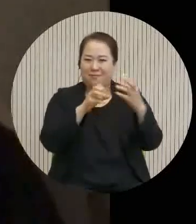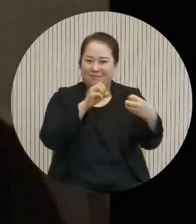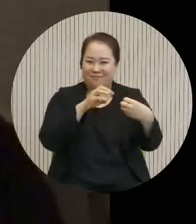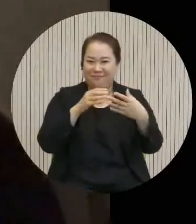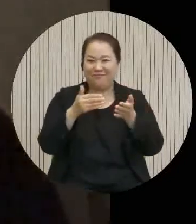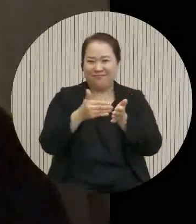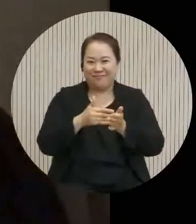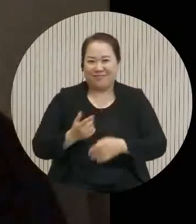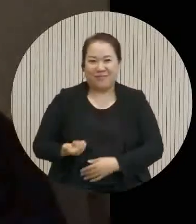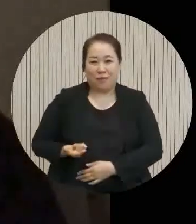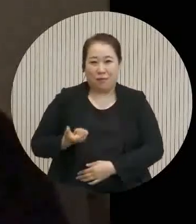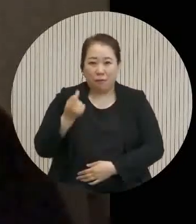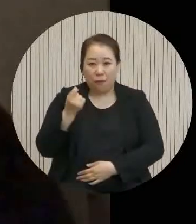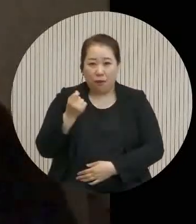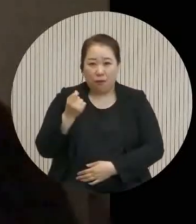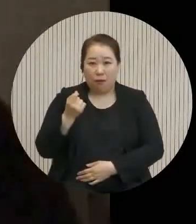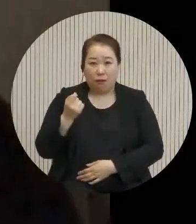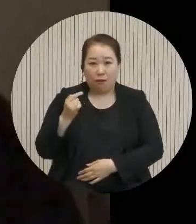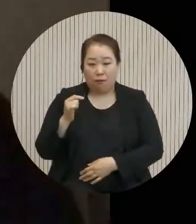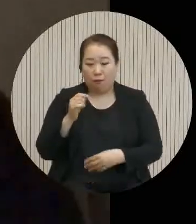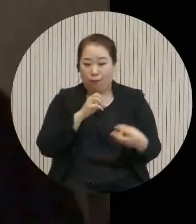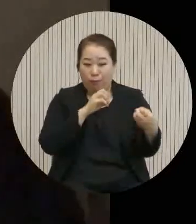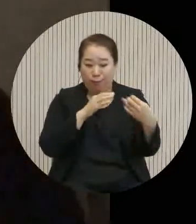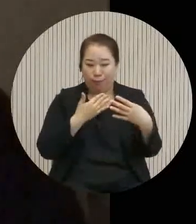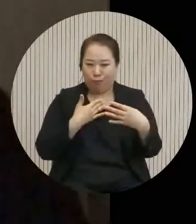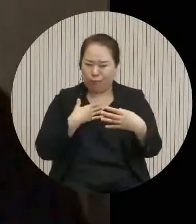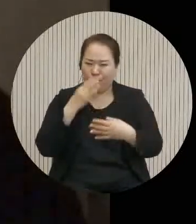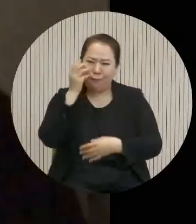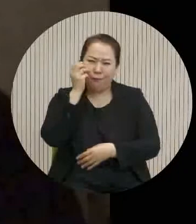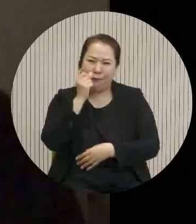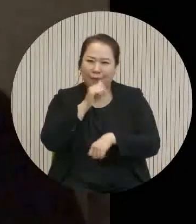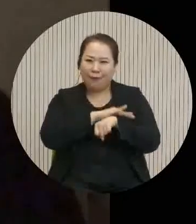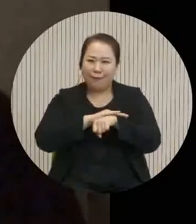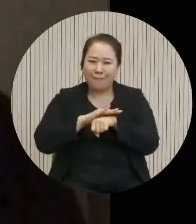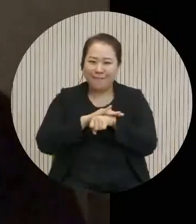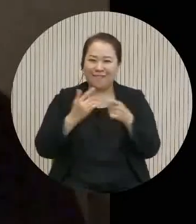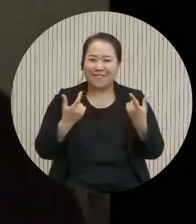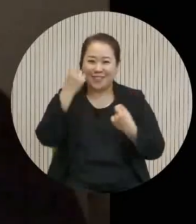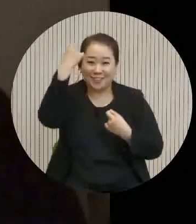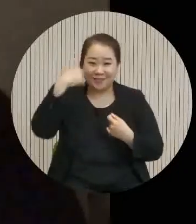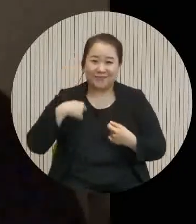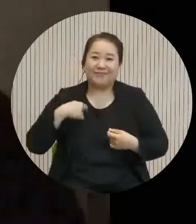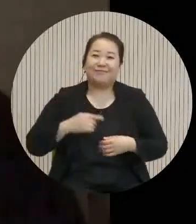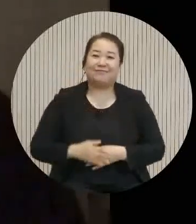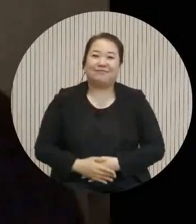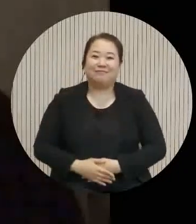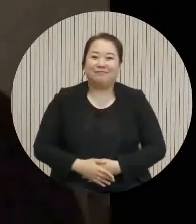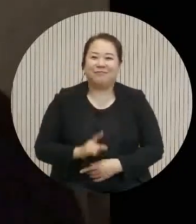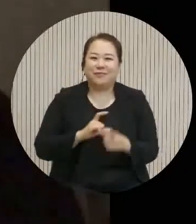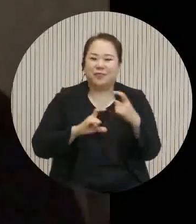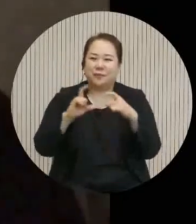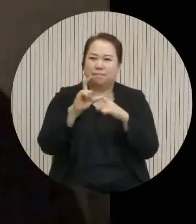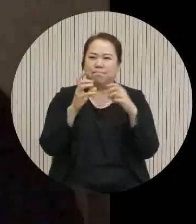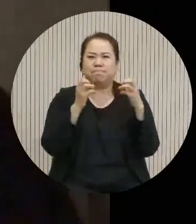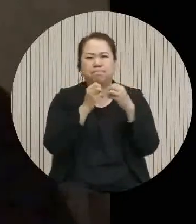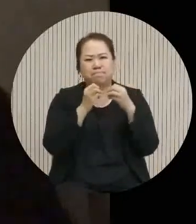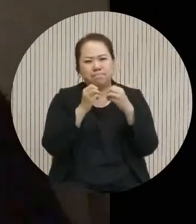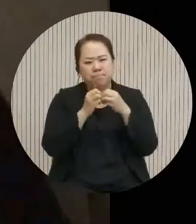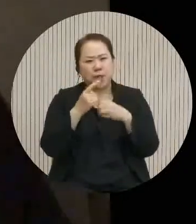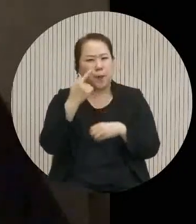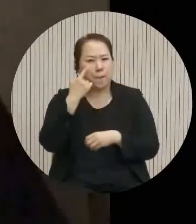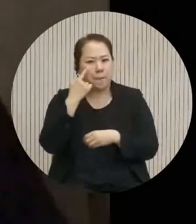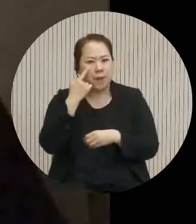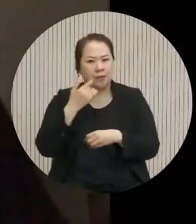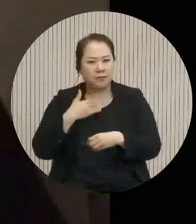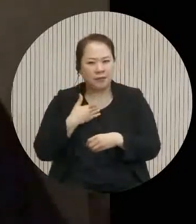more rapidly. He's using more complicated language. He can sense that I'm getting better.